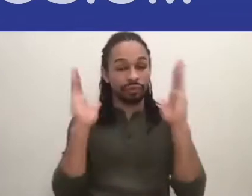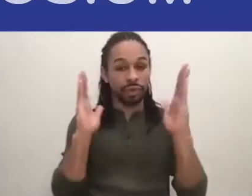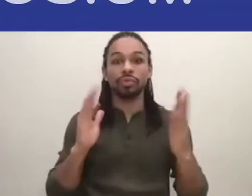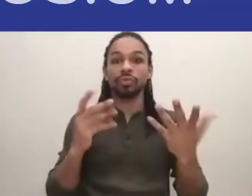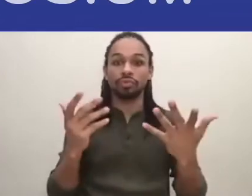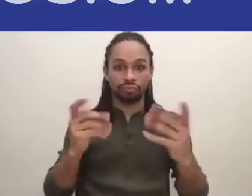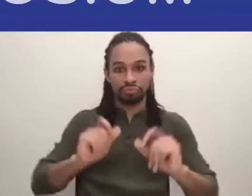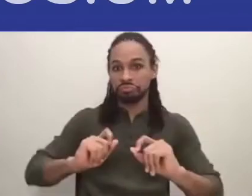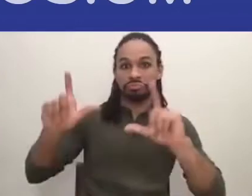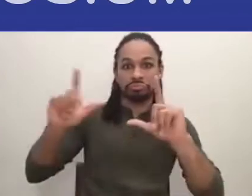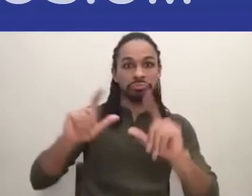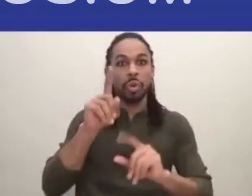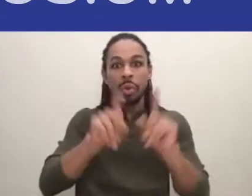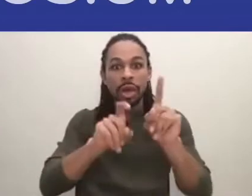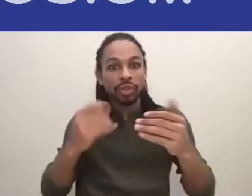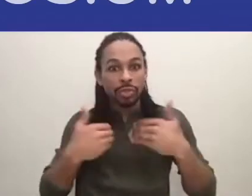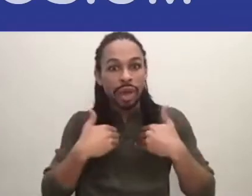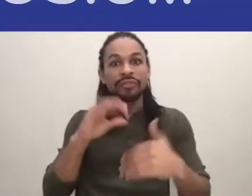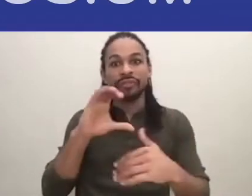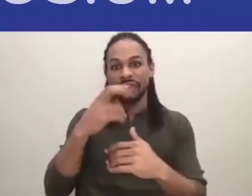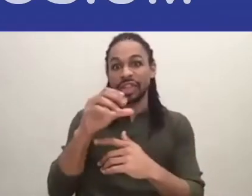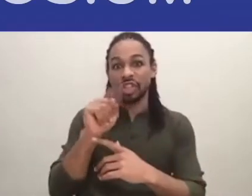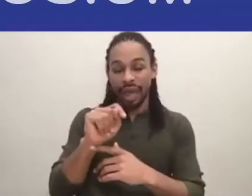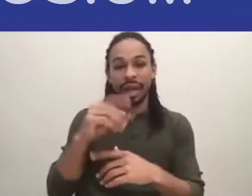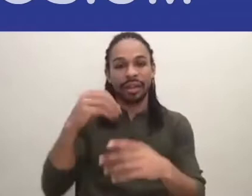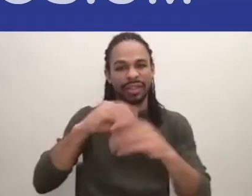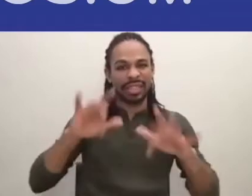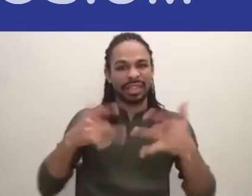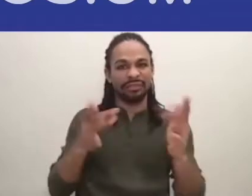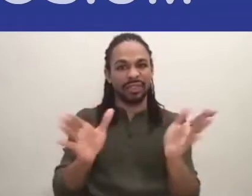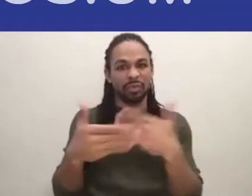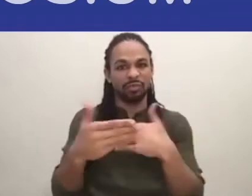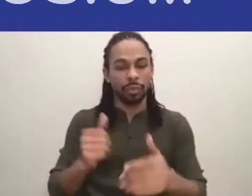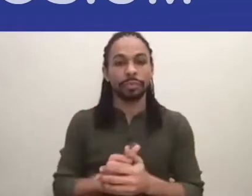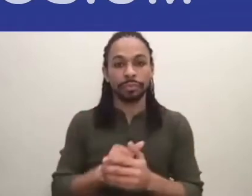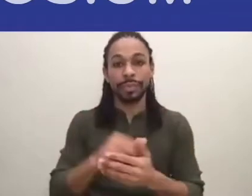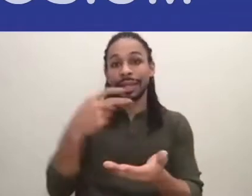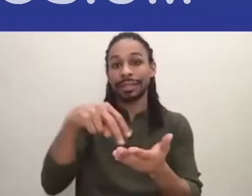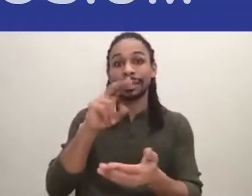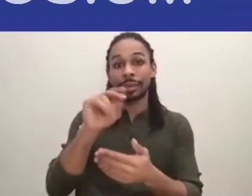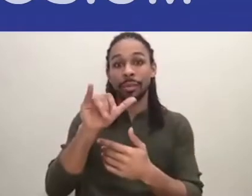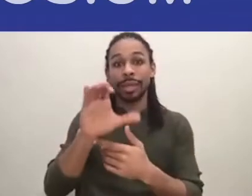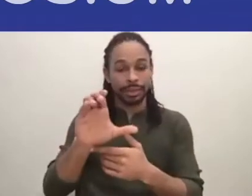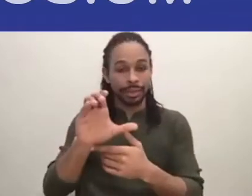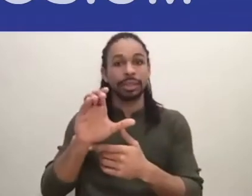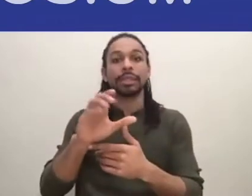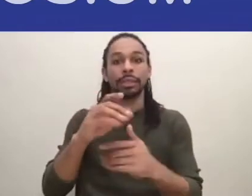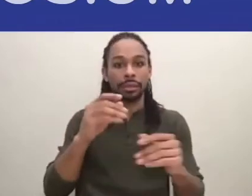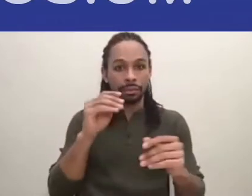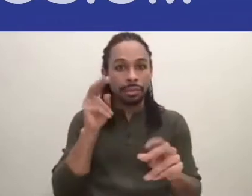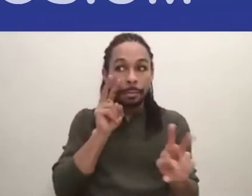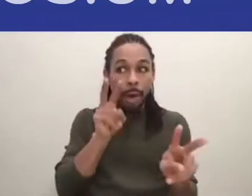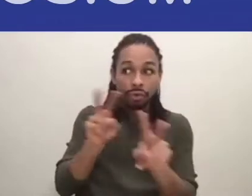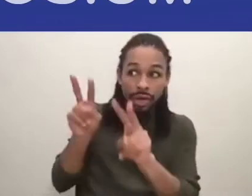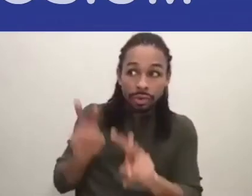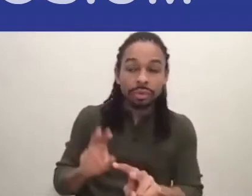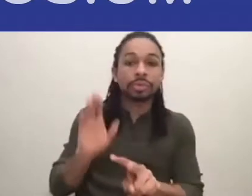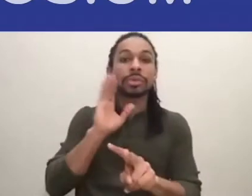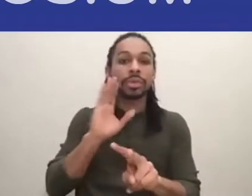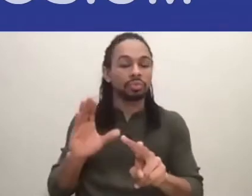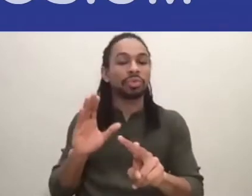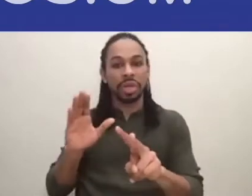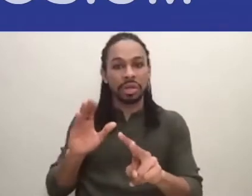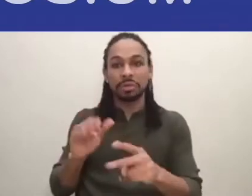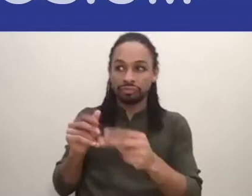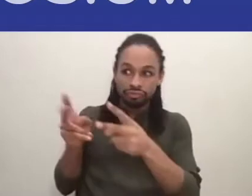in the chat section on the right of this event room. Dance NYC moderators will be interacting with you in the chat audience, and there will not be dedicated